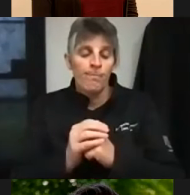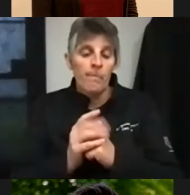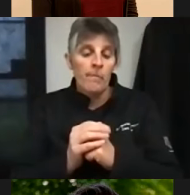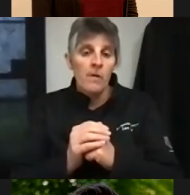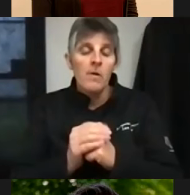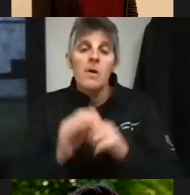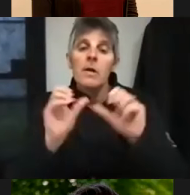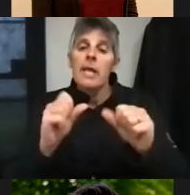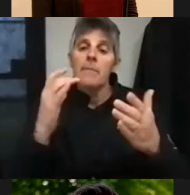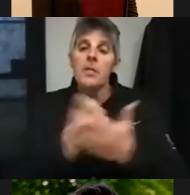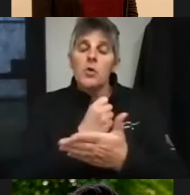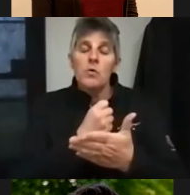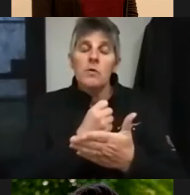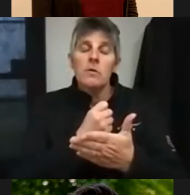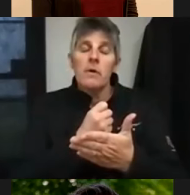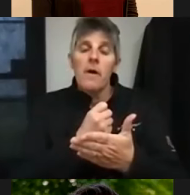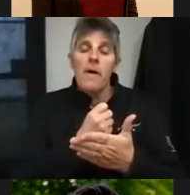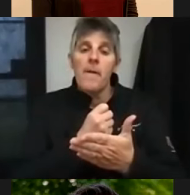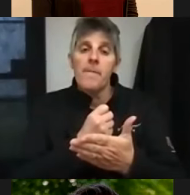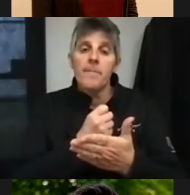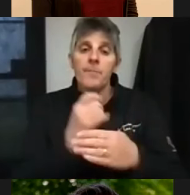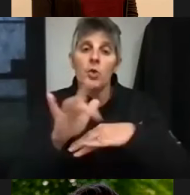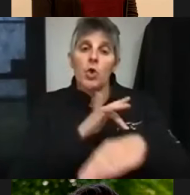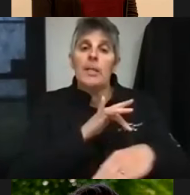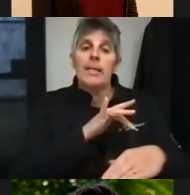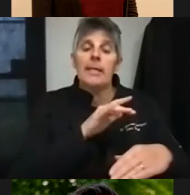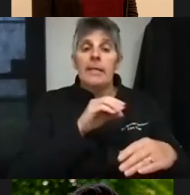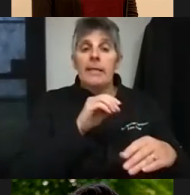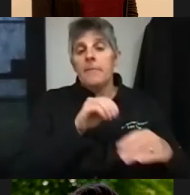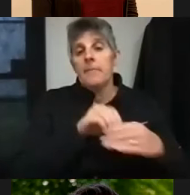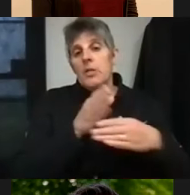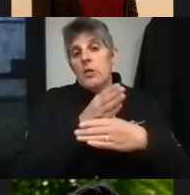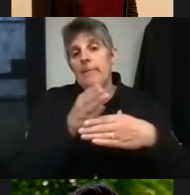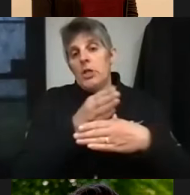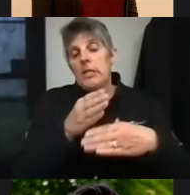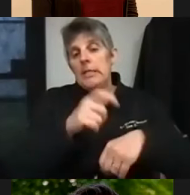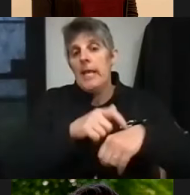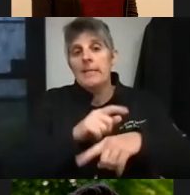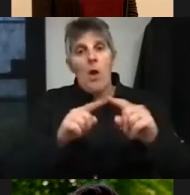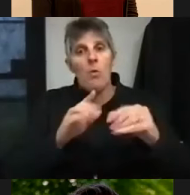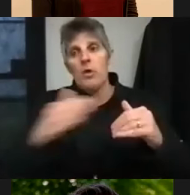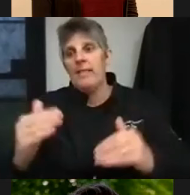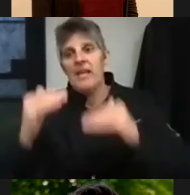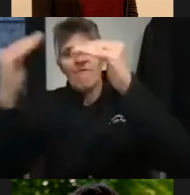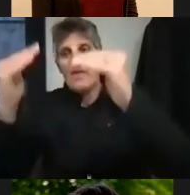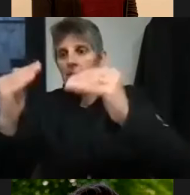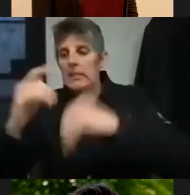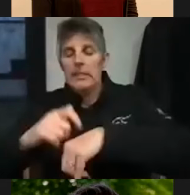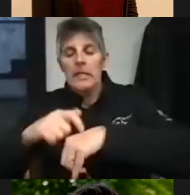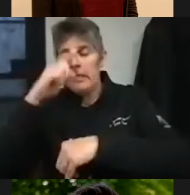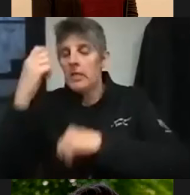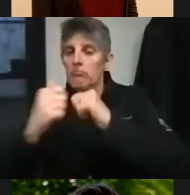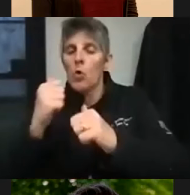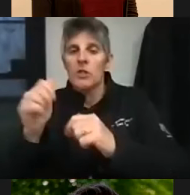they can be used early intermediate stage. However, in the advanced stage, because there's most of the